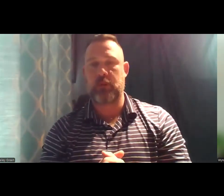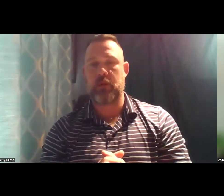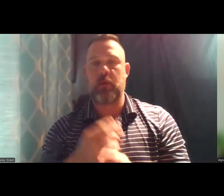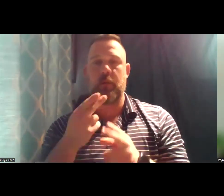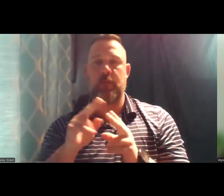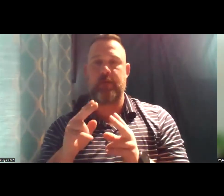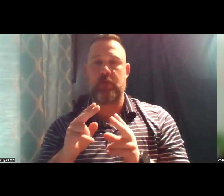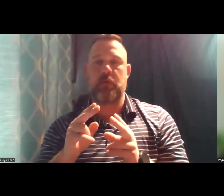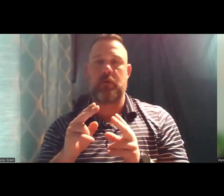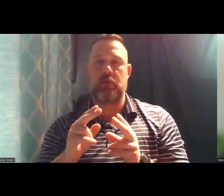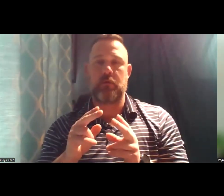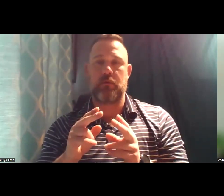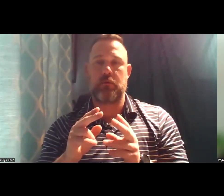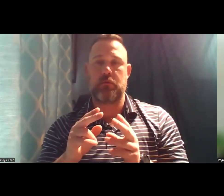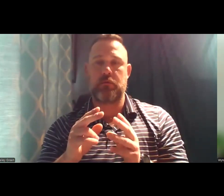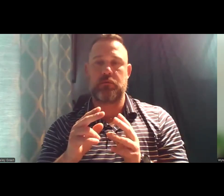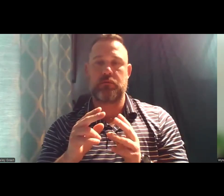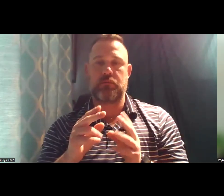the story of Dawn to illustrate this point.